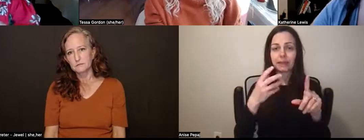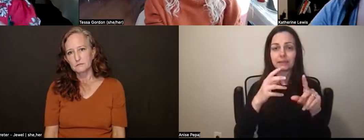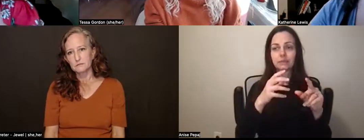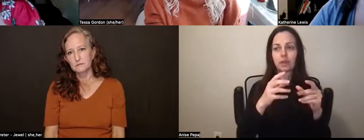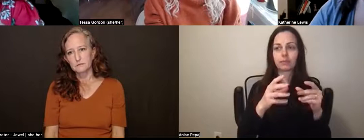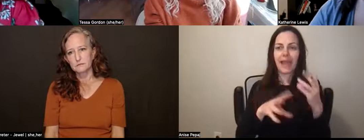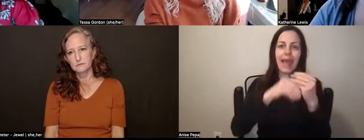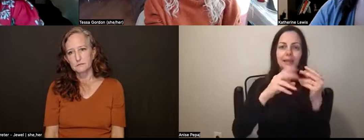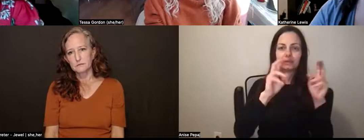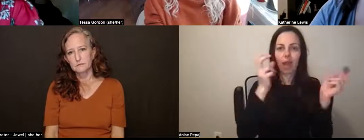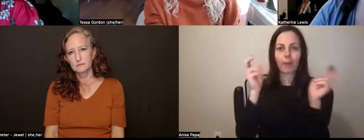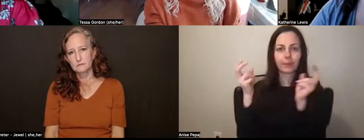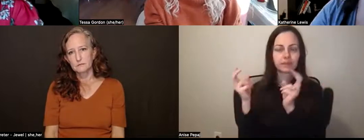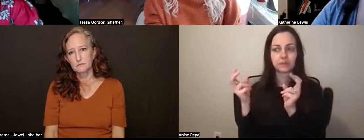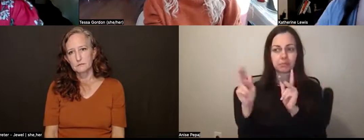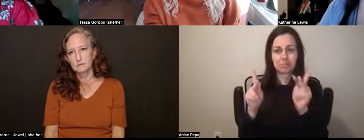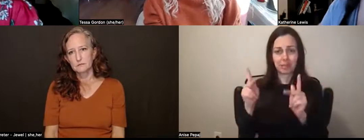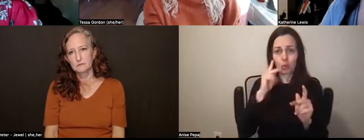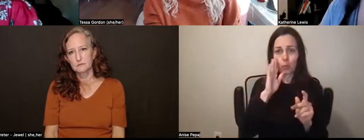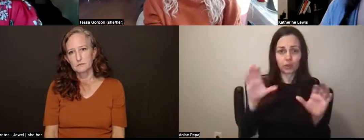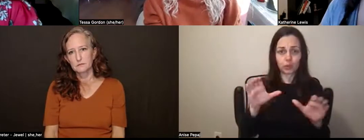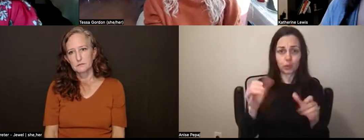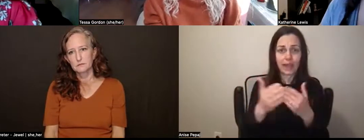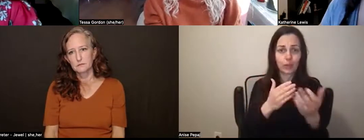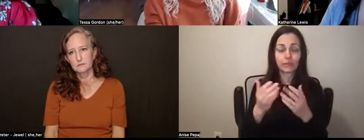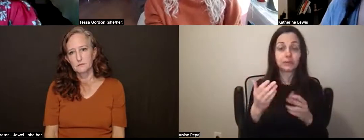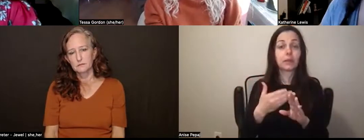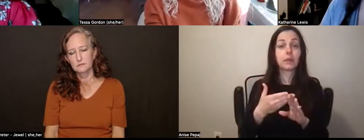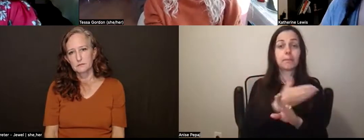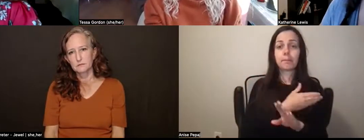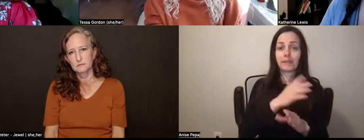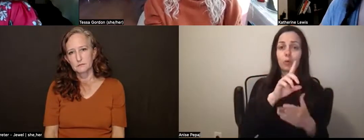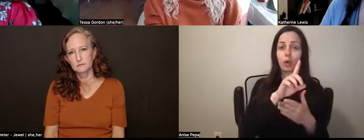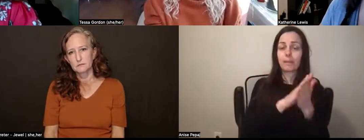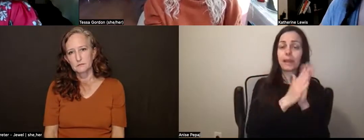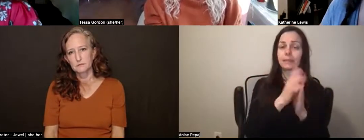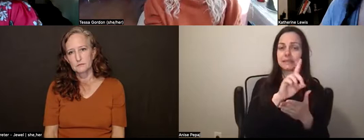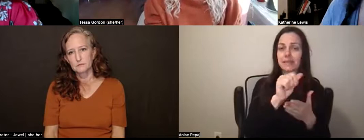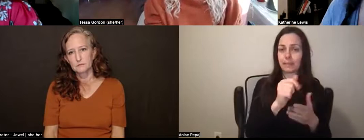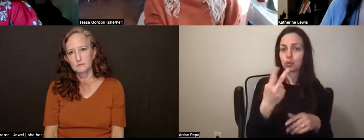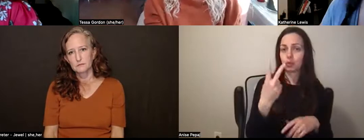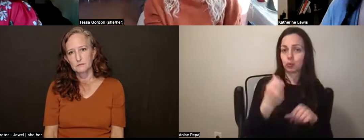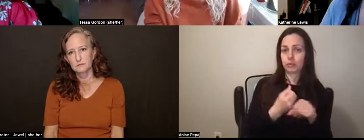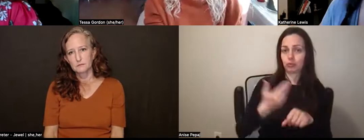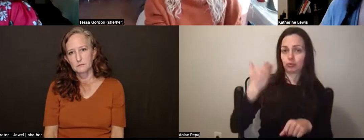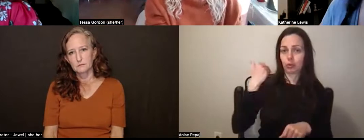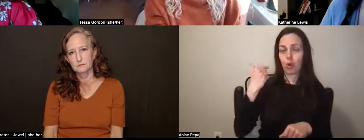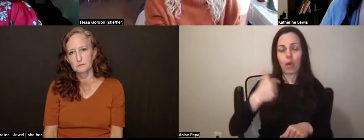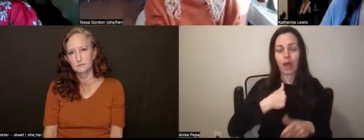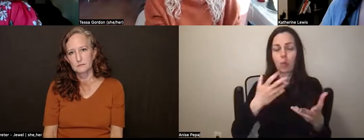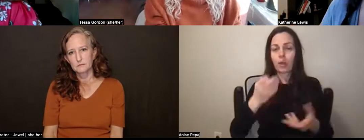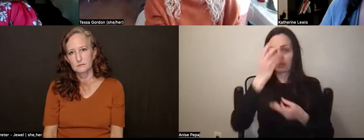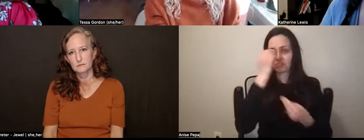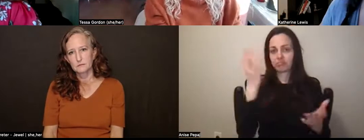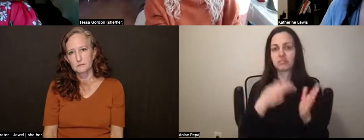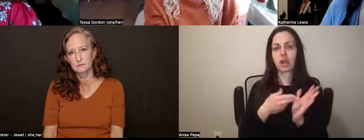to do it anyway. Even before I became disabled 2 years ago, I just want to sit here and be honest. I